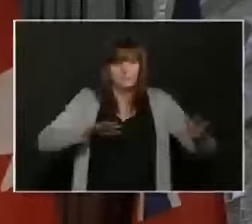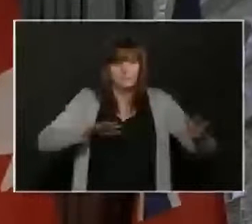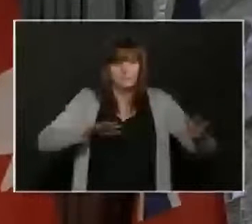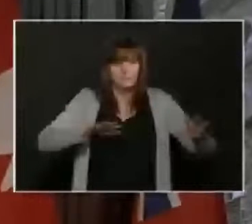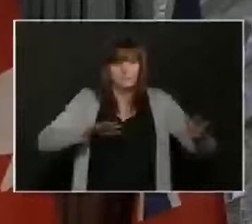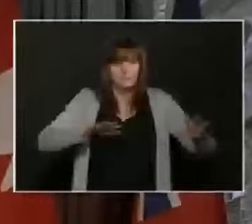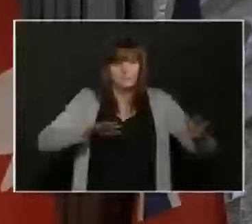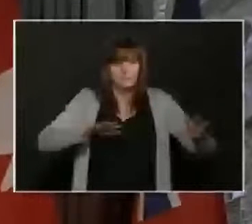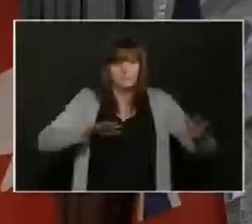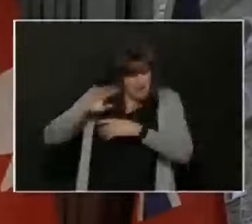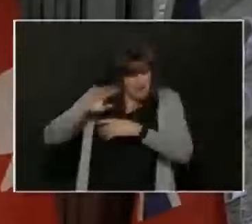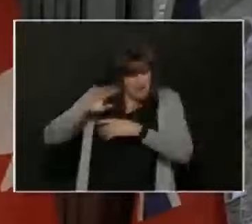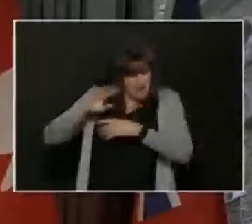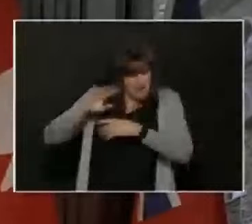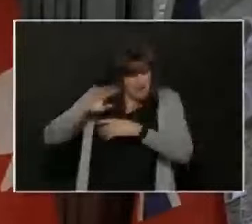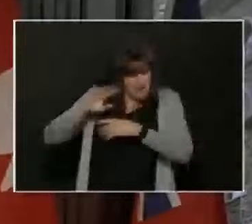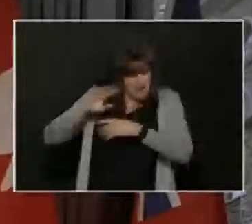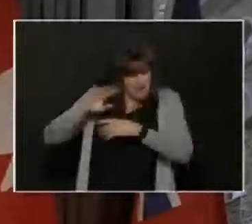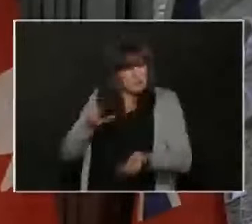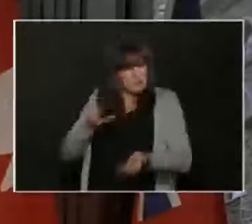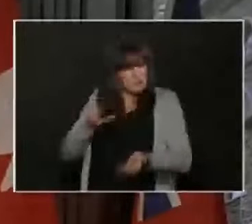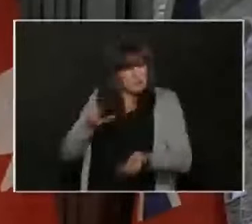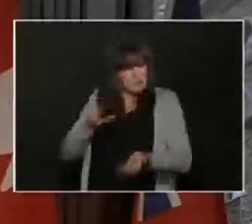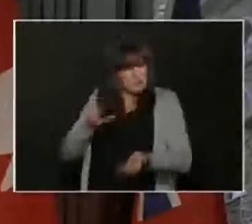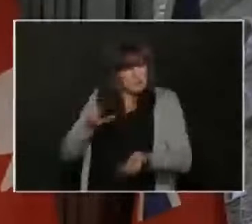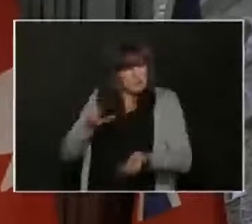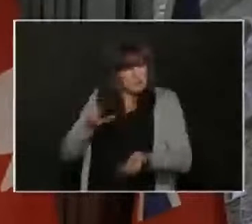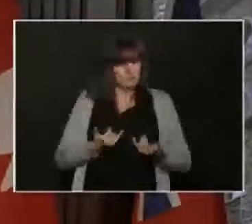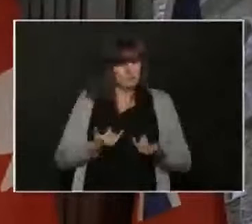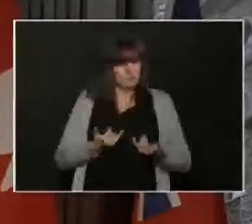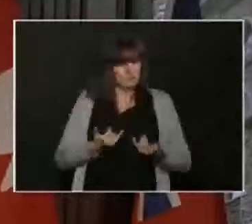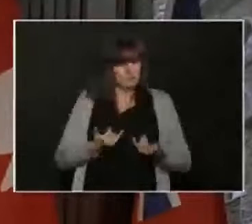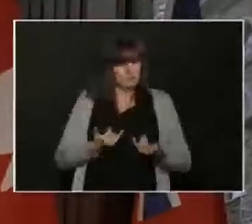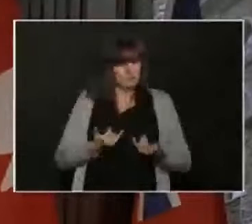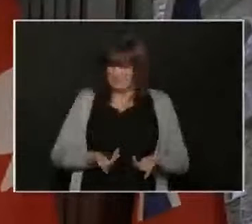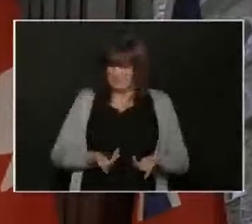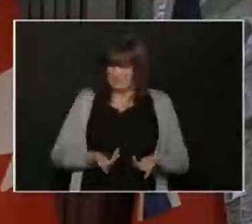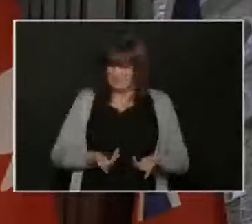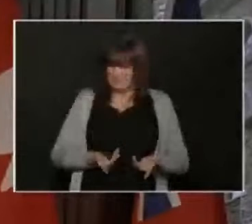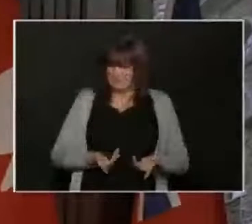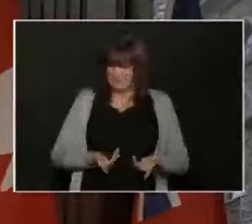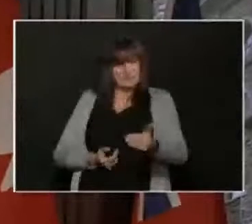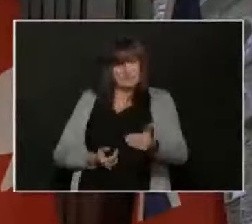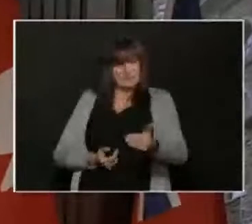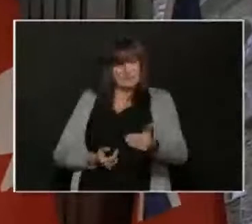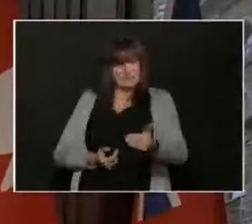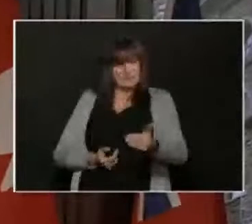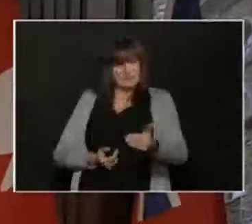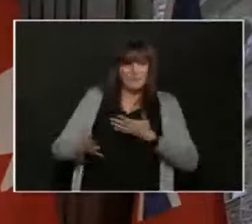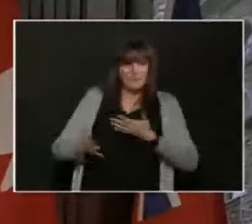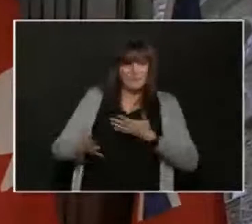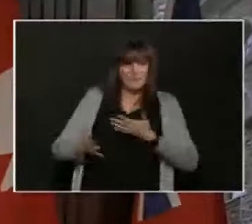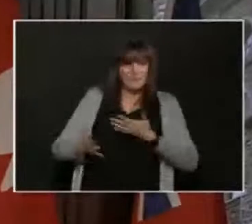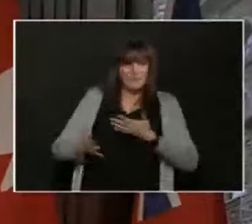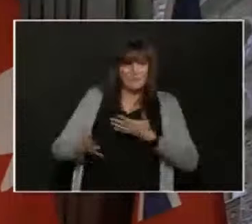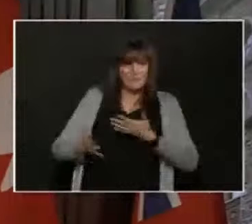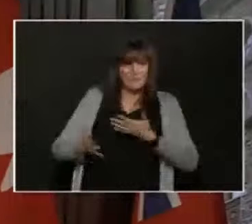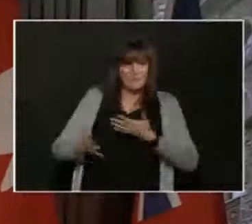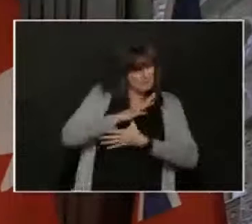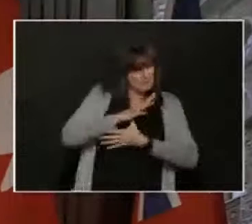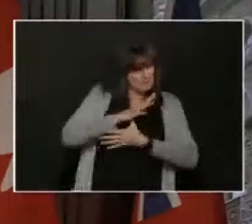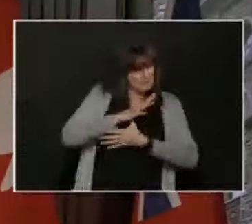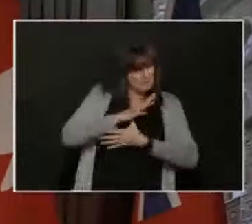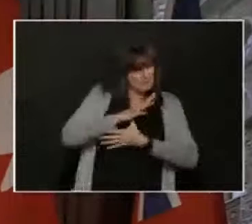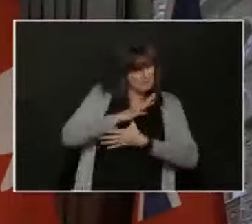away. We have a big job to do right now. Any restrictions will take time to have an impact, but stopping the growth of